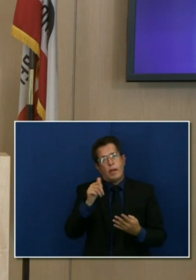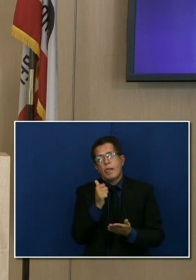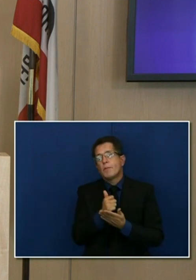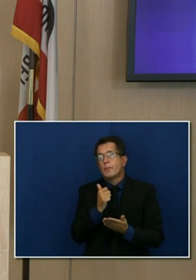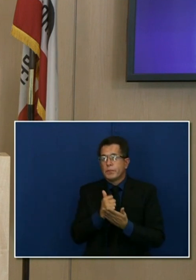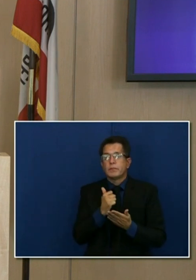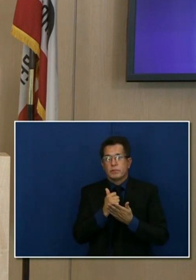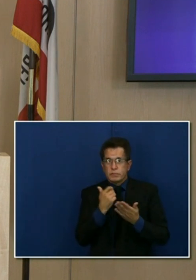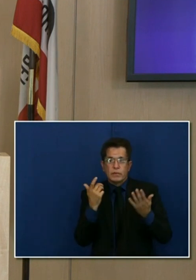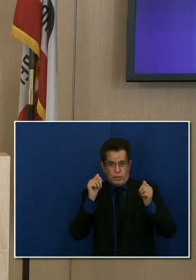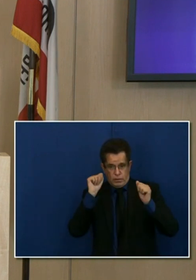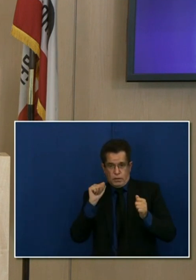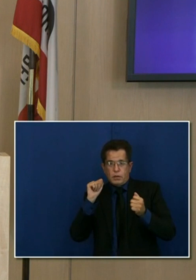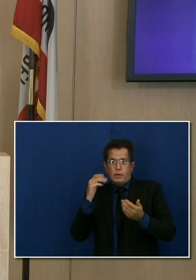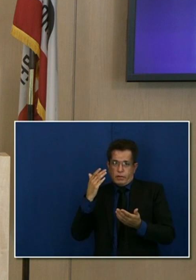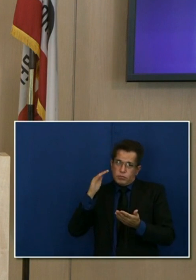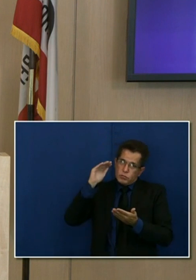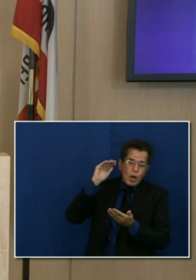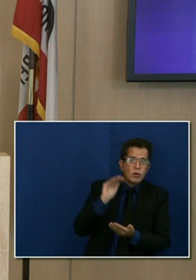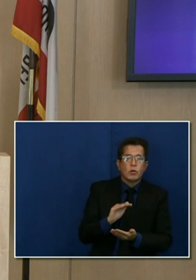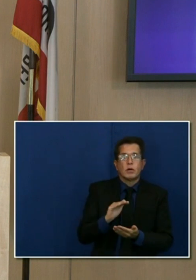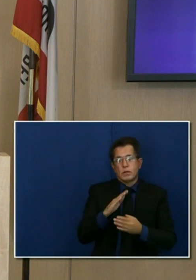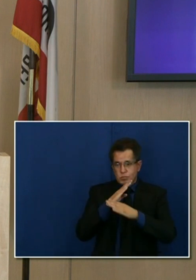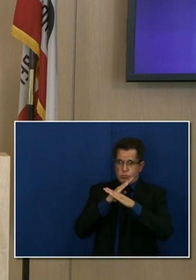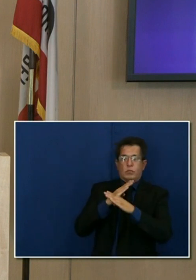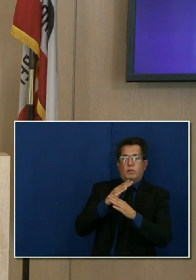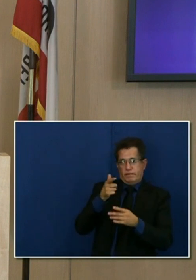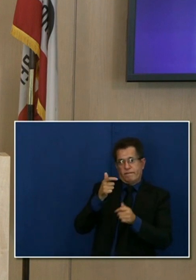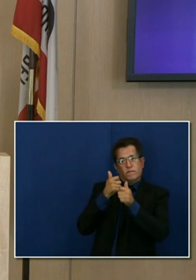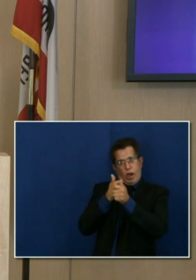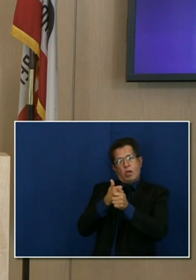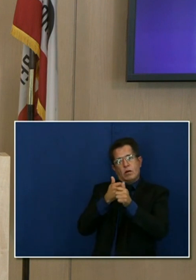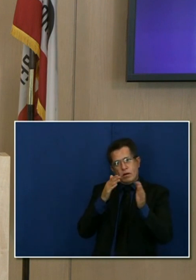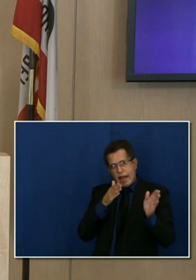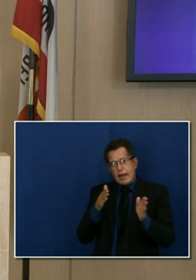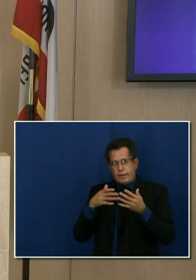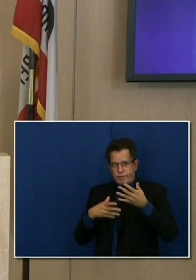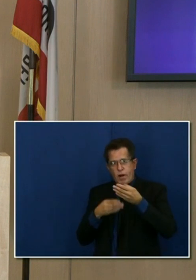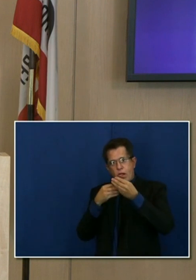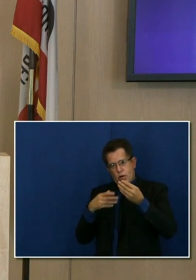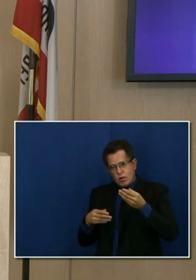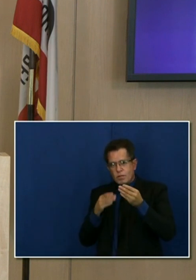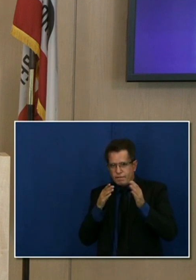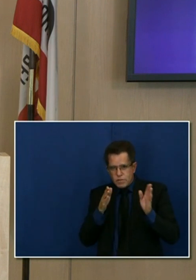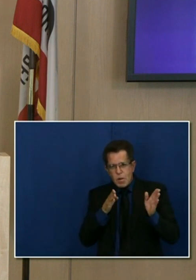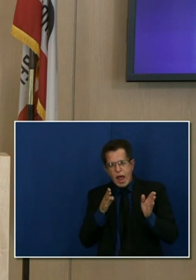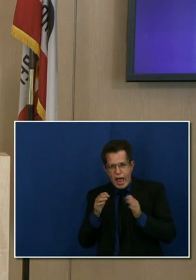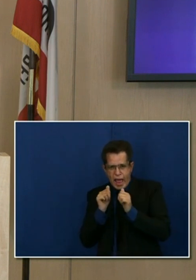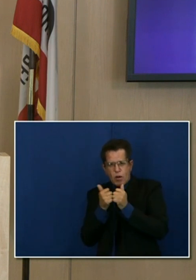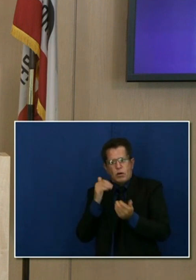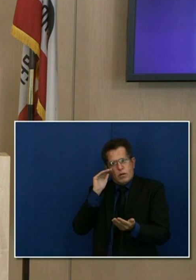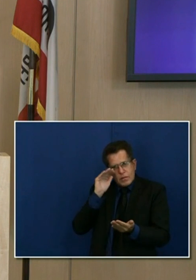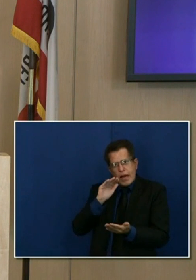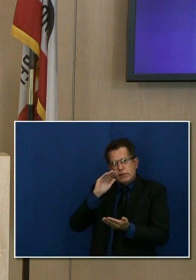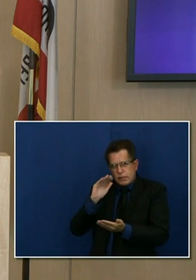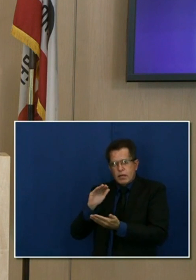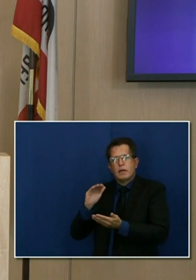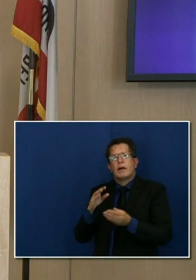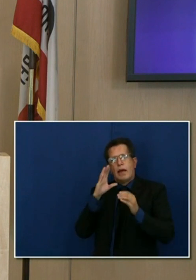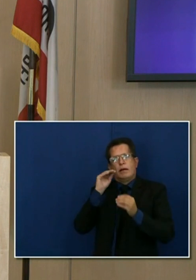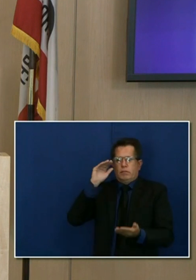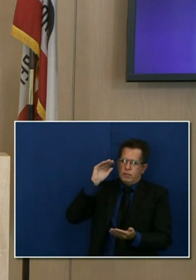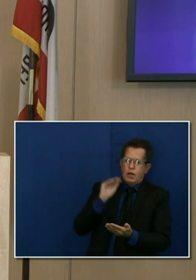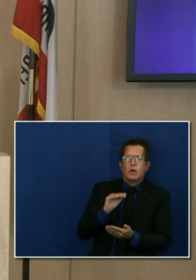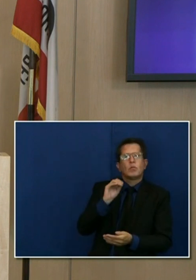can we implement the expressed preventive strategies to decrease the case rates and testing